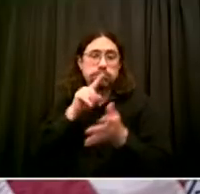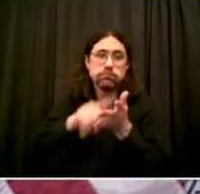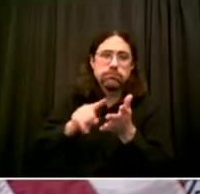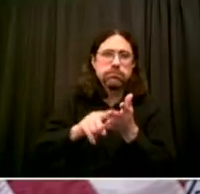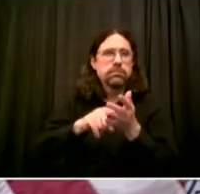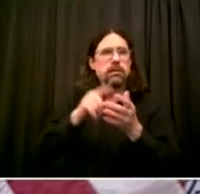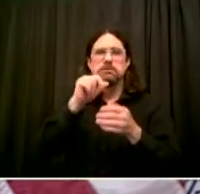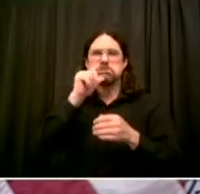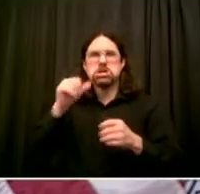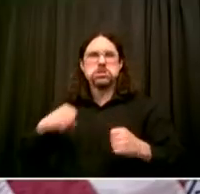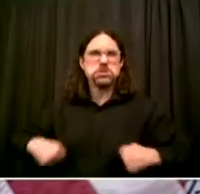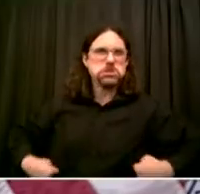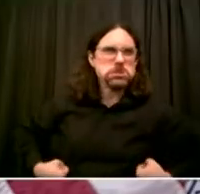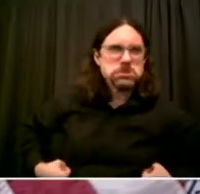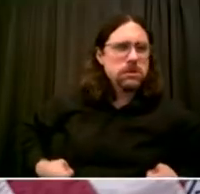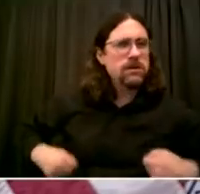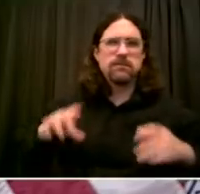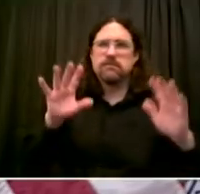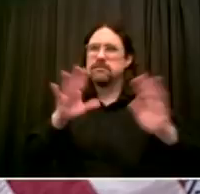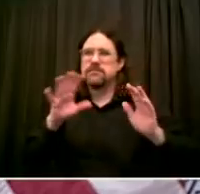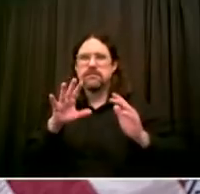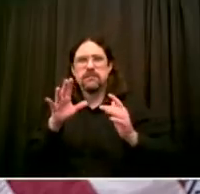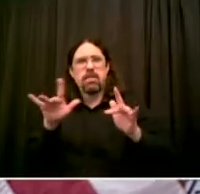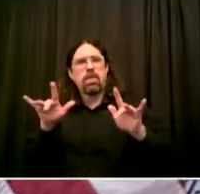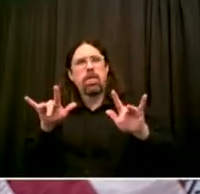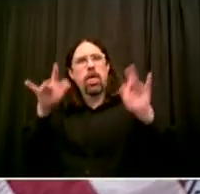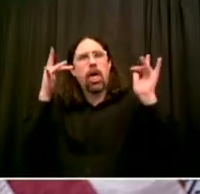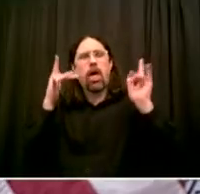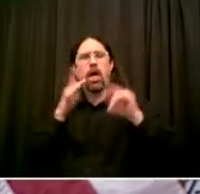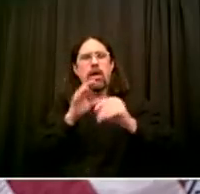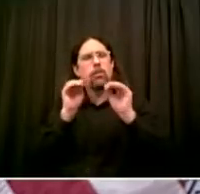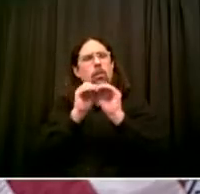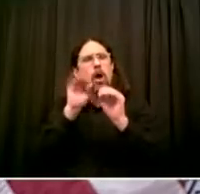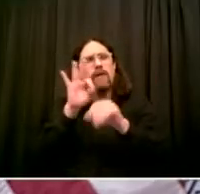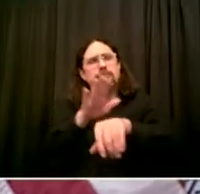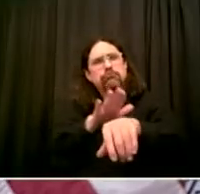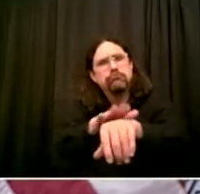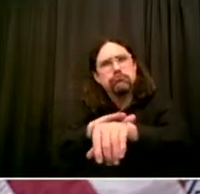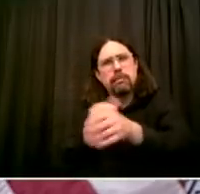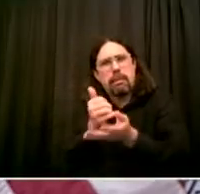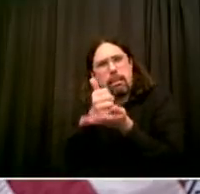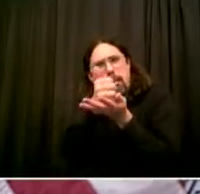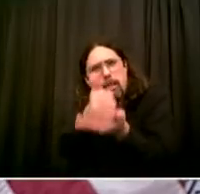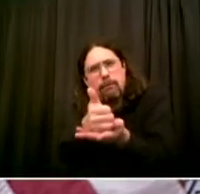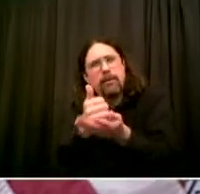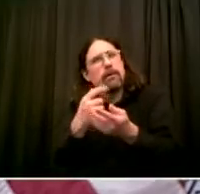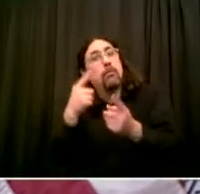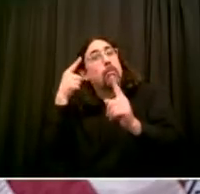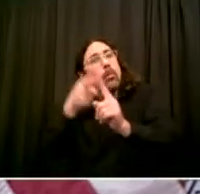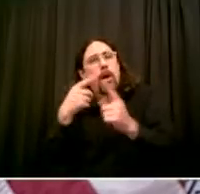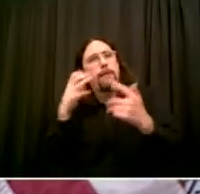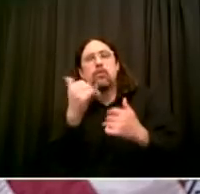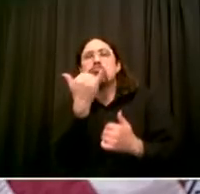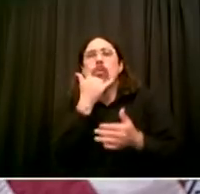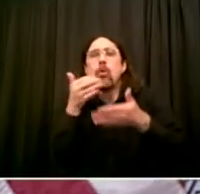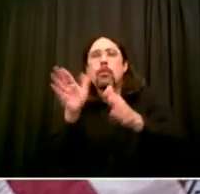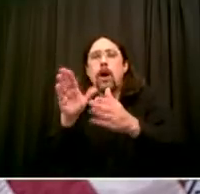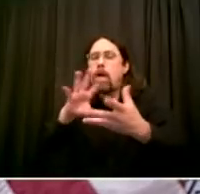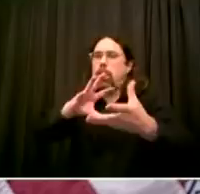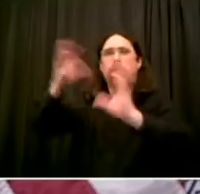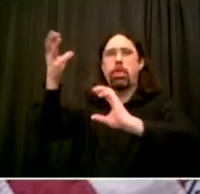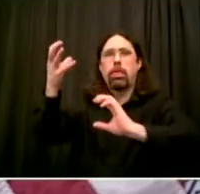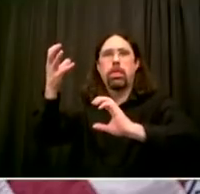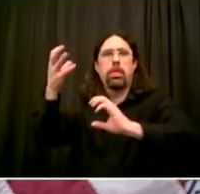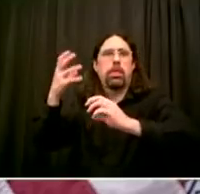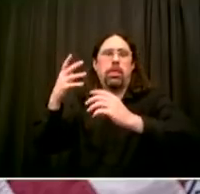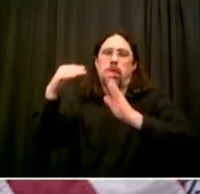the enforcement will look like, but a lot more detail will come out on that shortly. On the number of businesses, Mark, I don't have a specific number for you today. I'll get a sense from